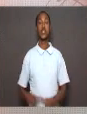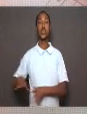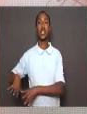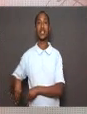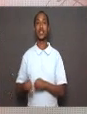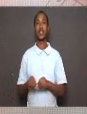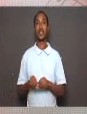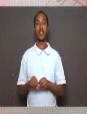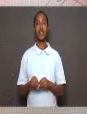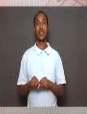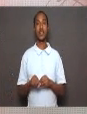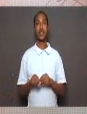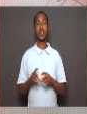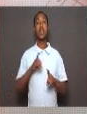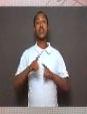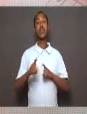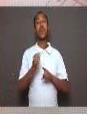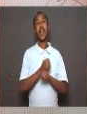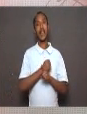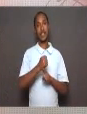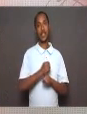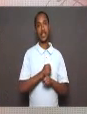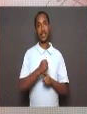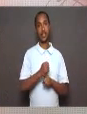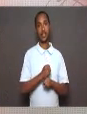Students, let us do an activity.